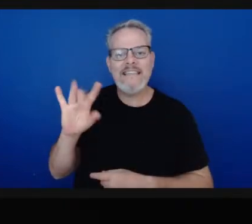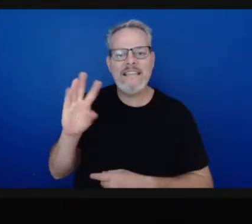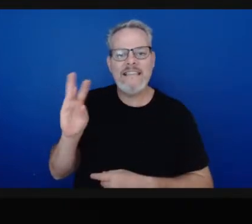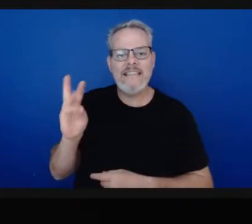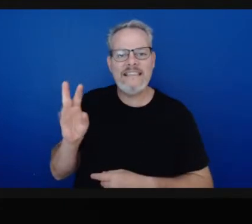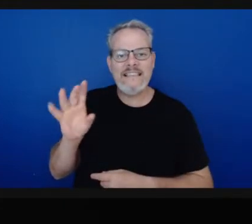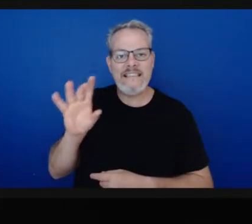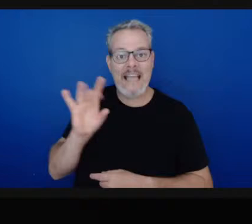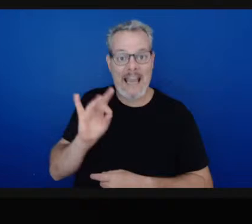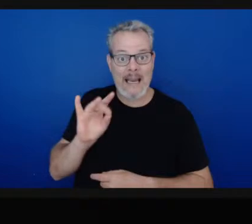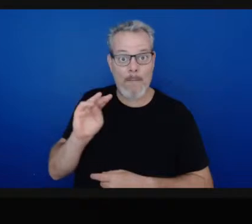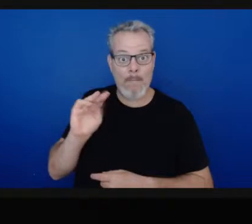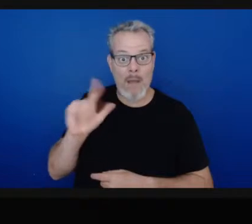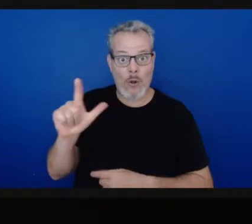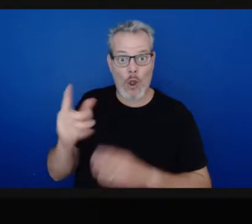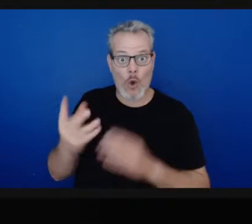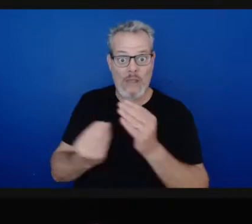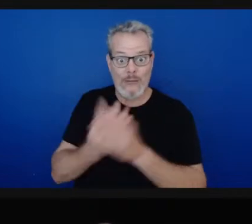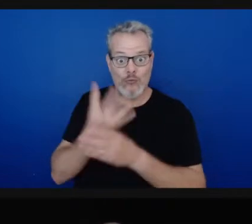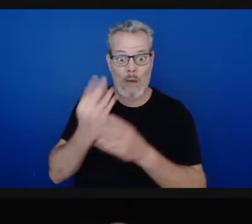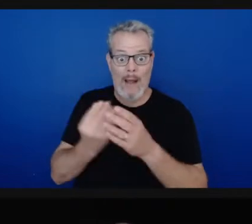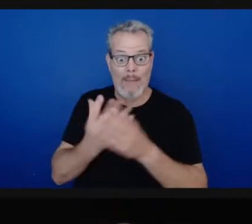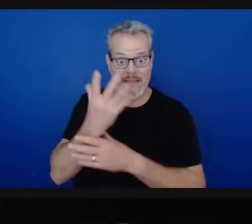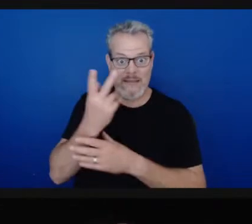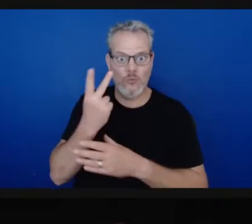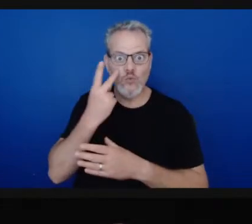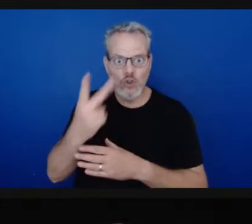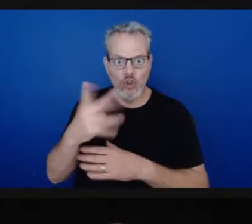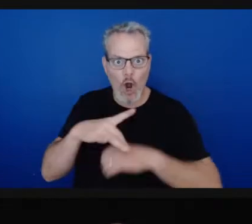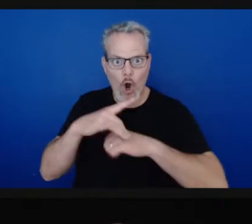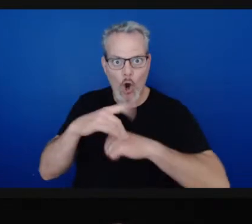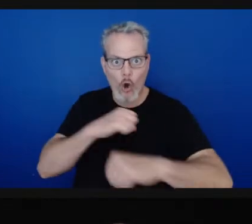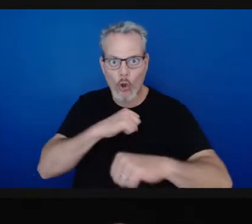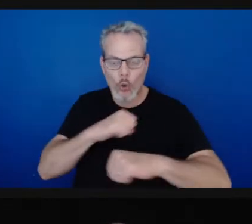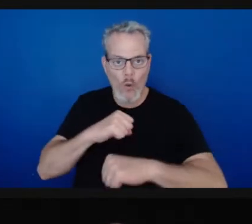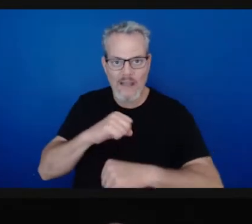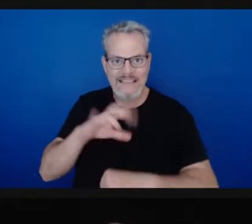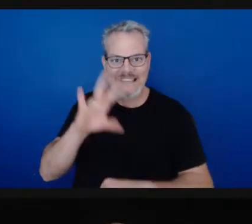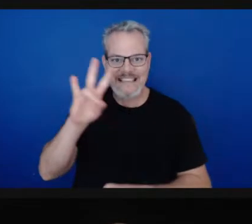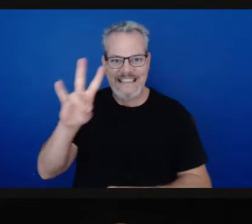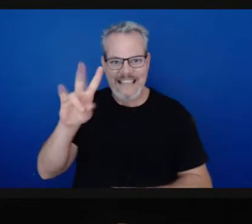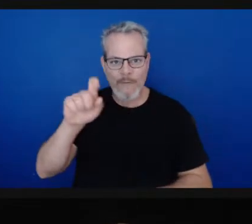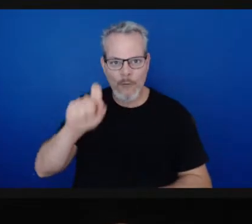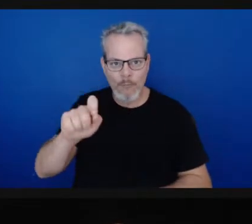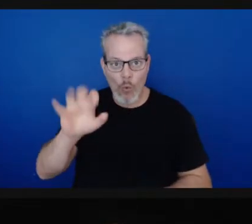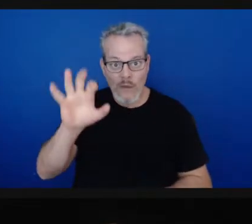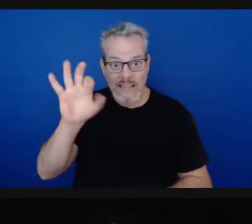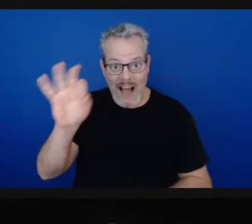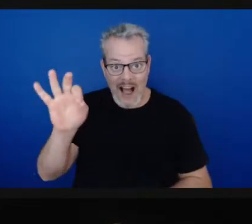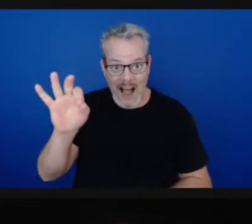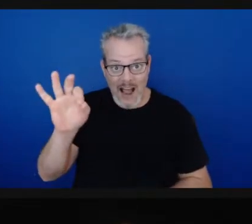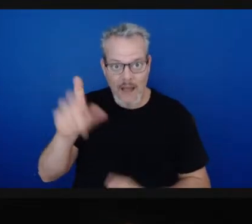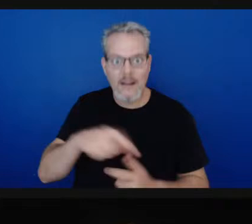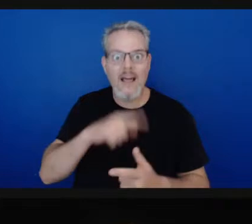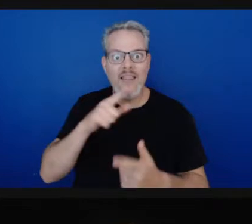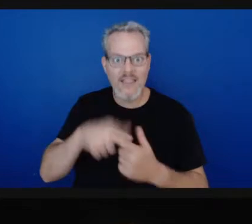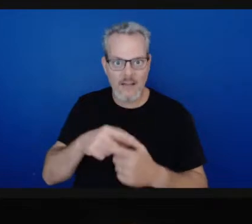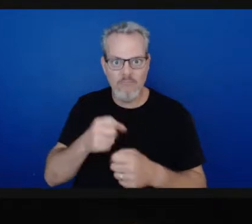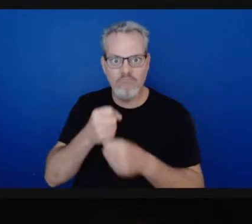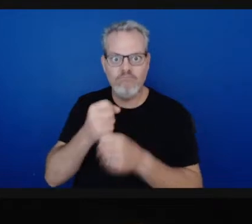it had an earthquake on its flank of 7.9 that then induced a 7.0 around